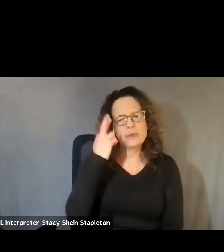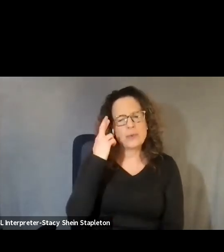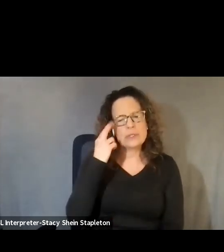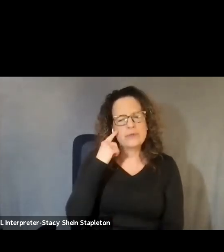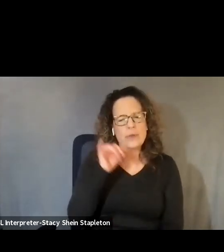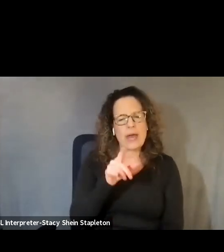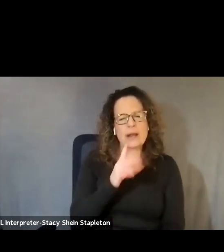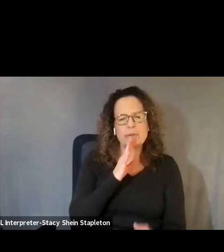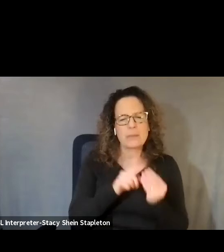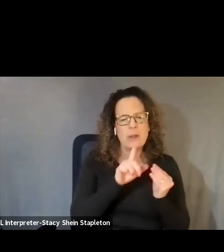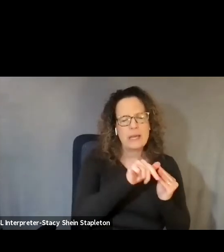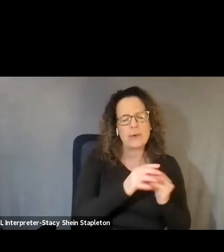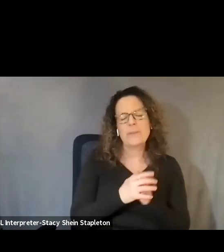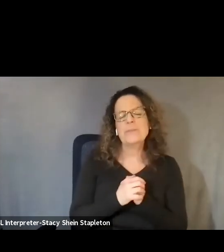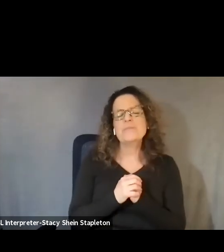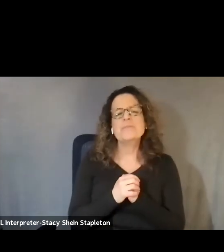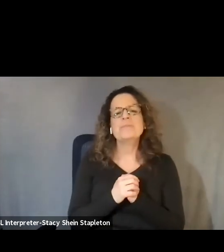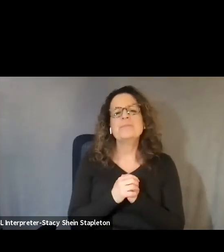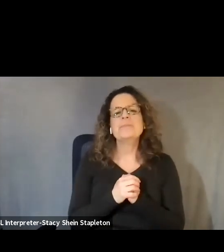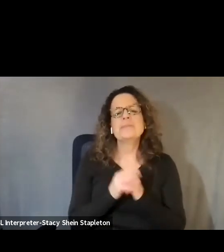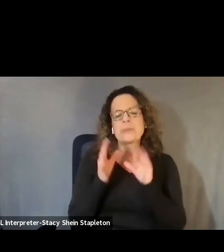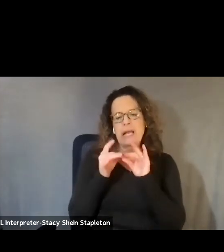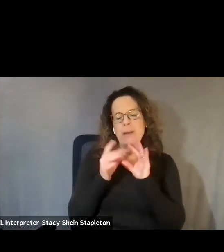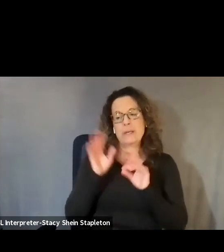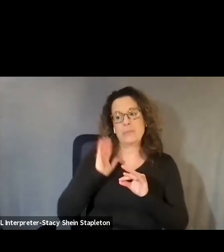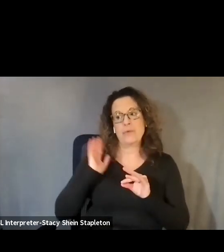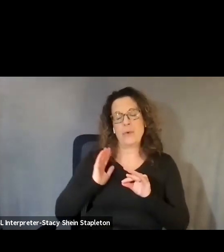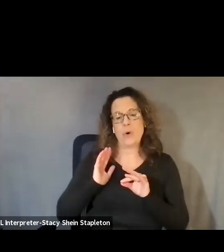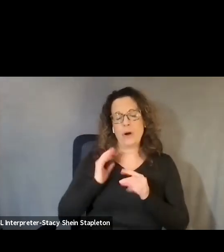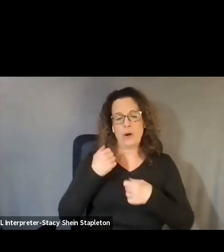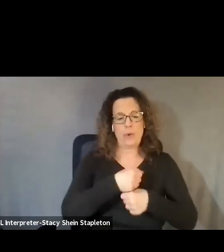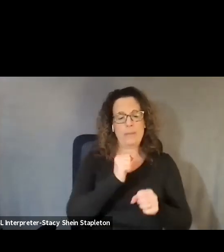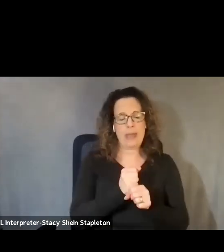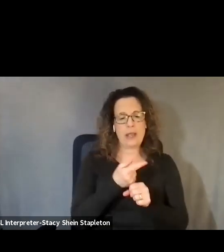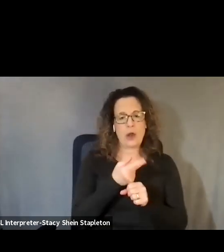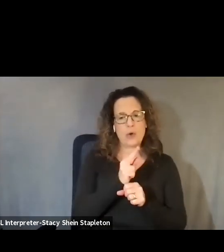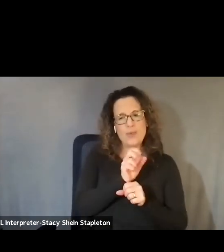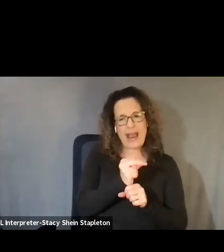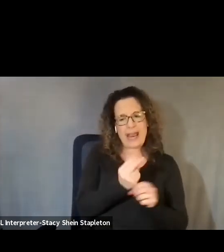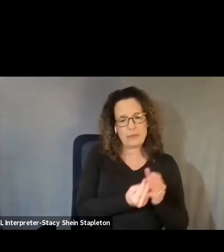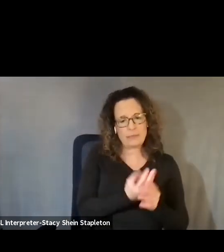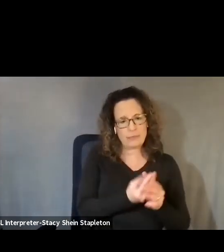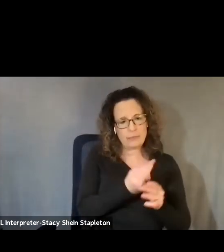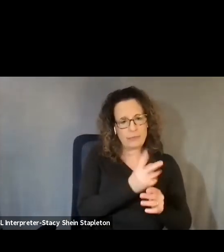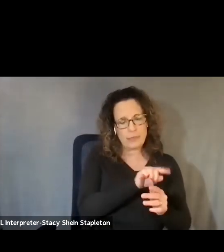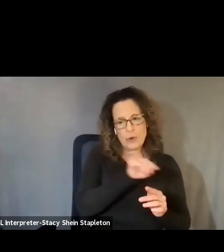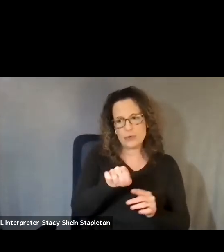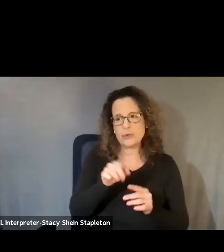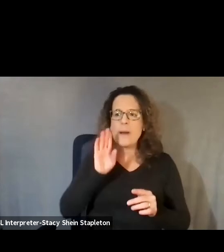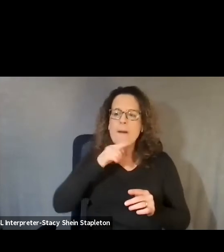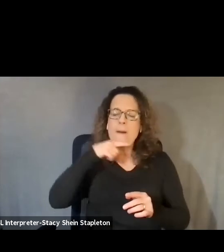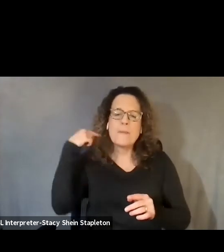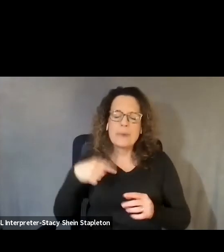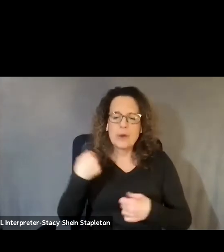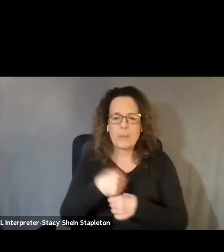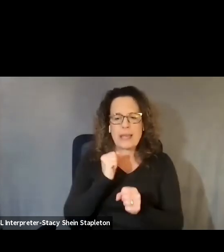discussion. I mentioned before that we have grain that we produce in this region that goes toward beer making. It also goes towards